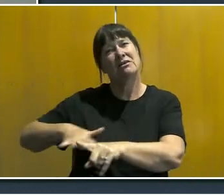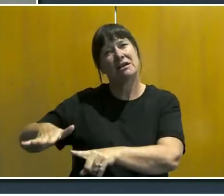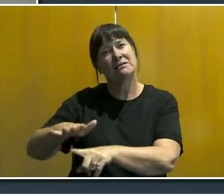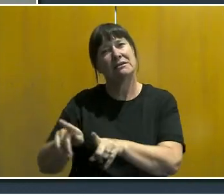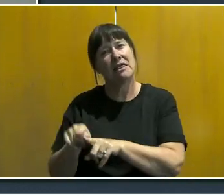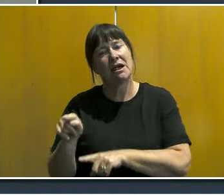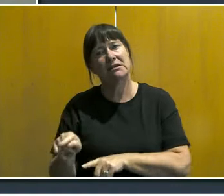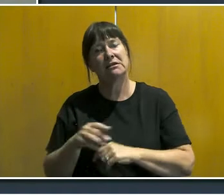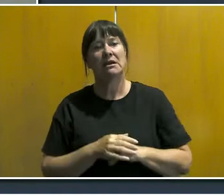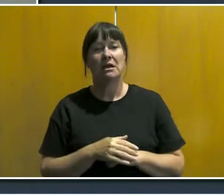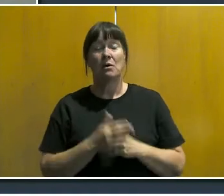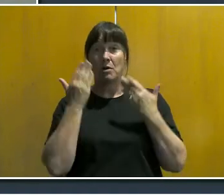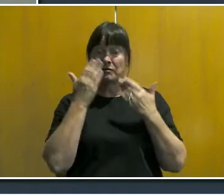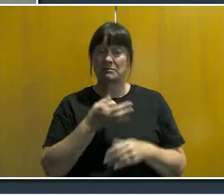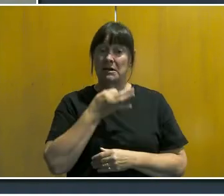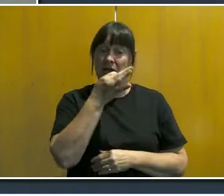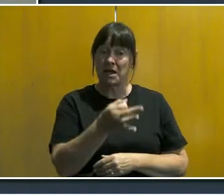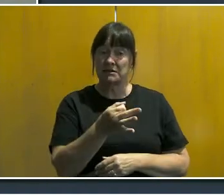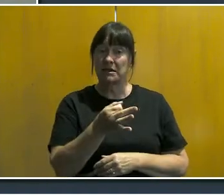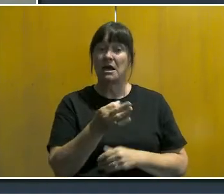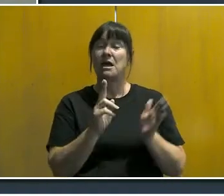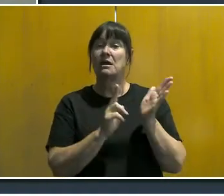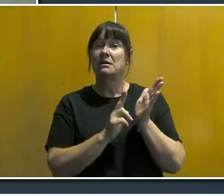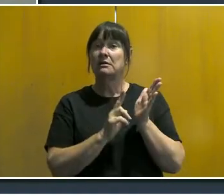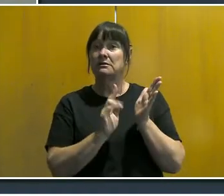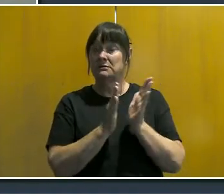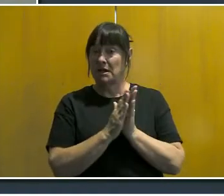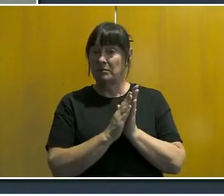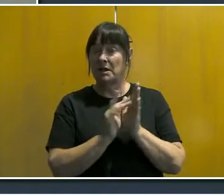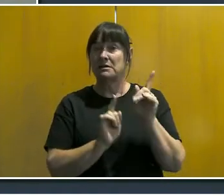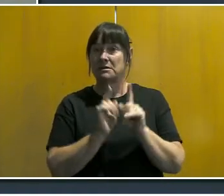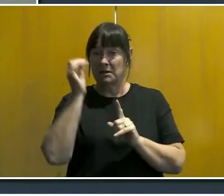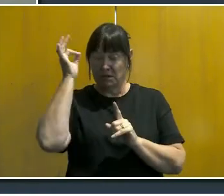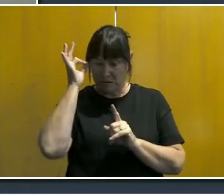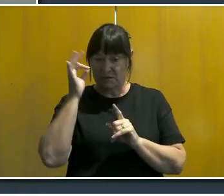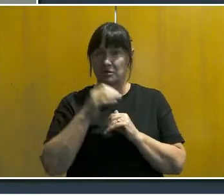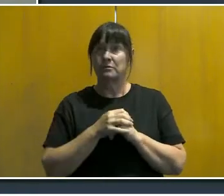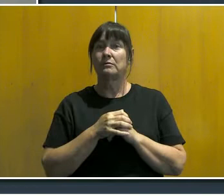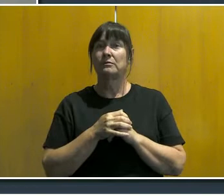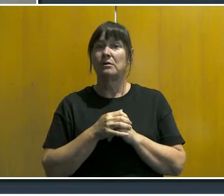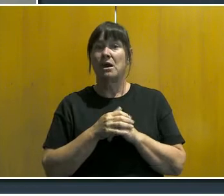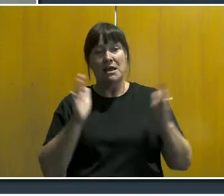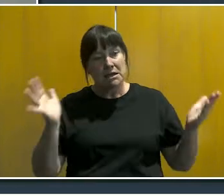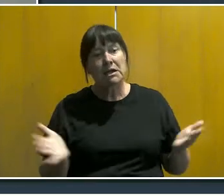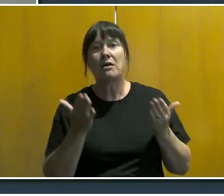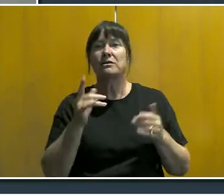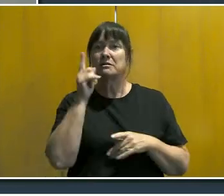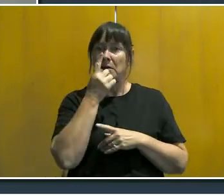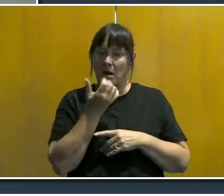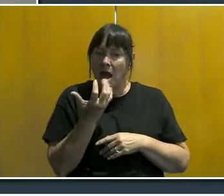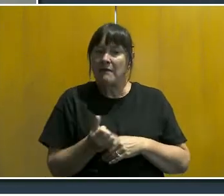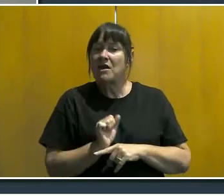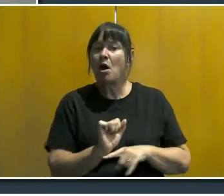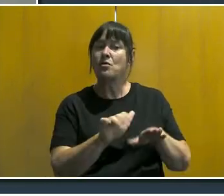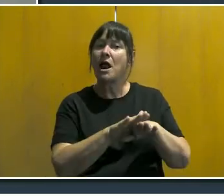We respectfully request that the Napier City Council seeks ways of encouraging landowners to undertake environmental protection and